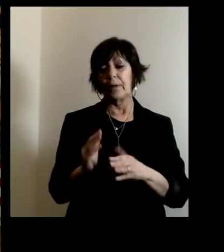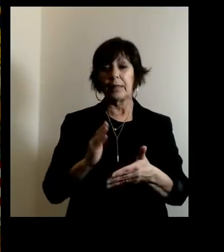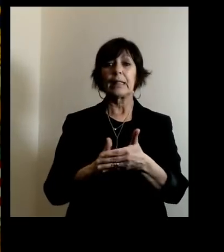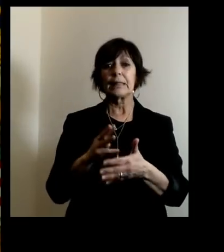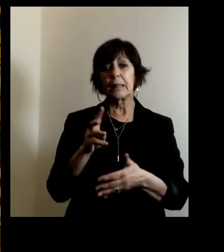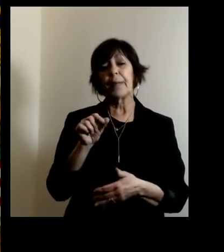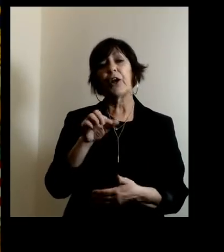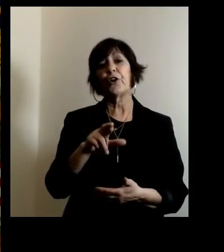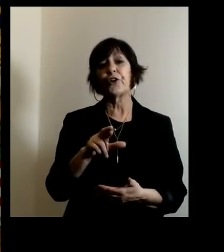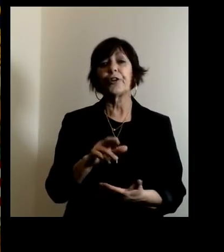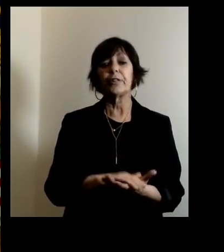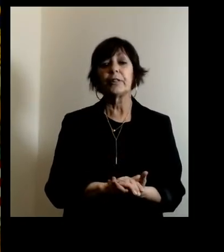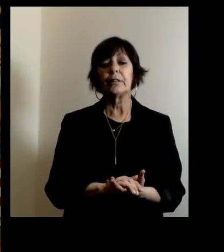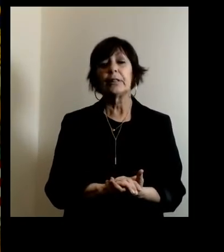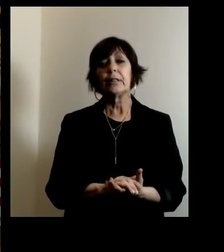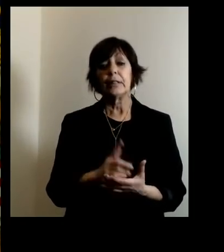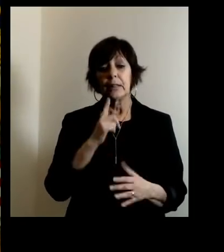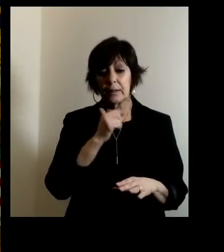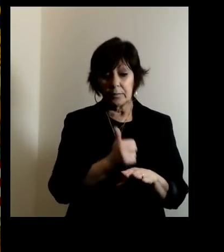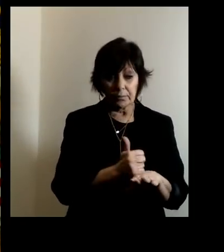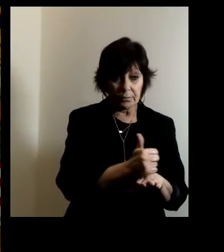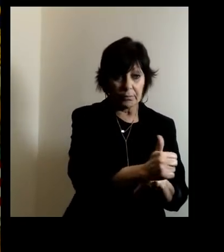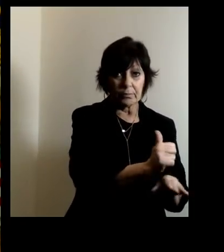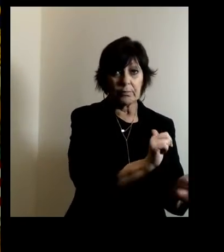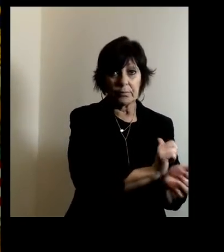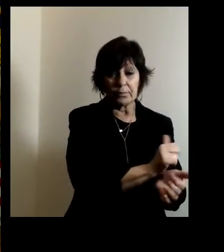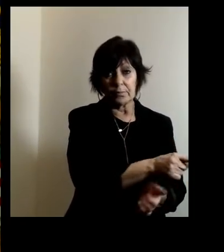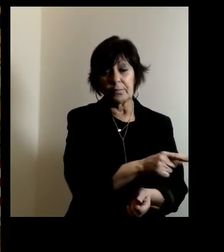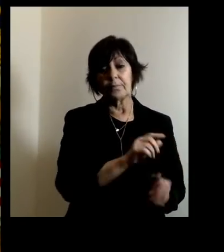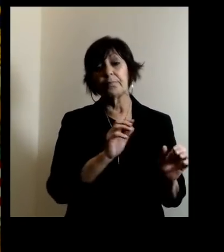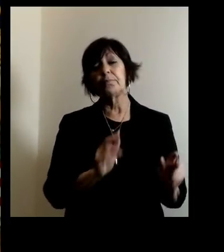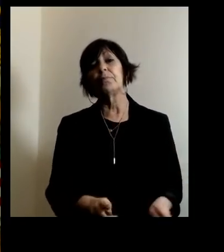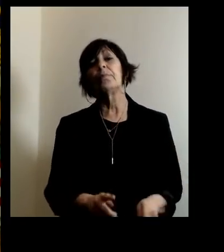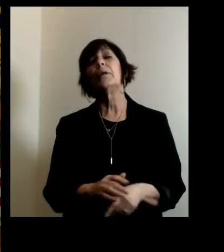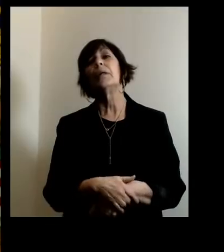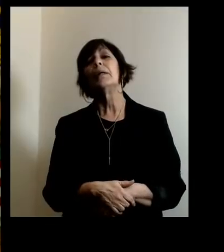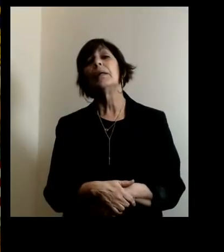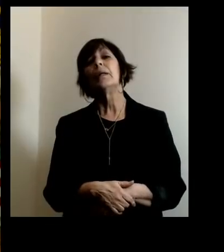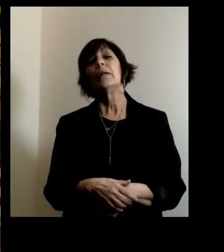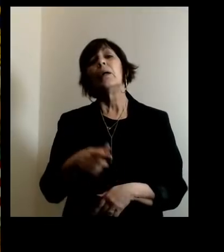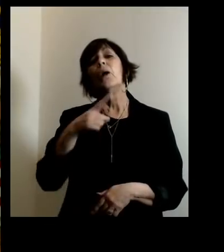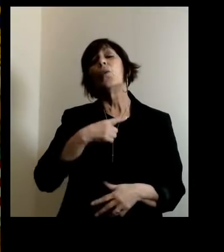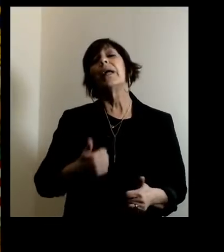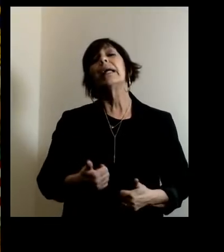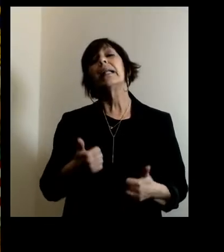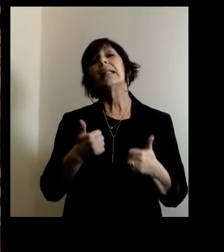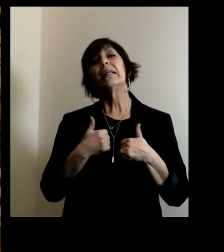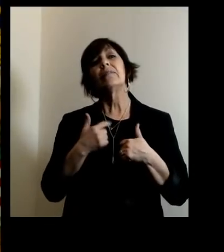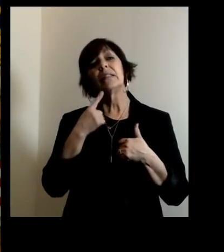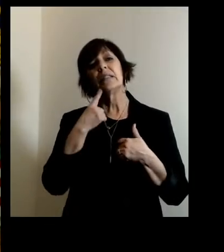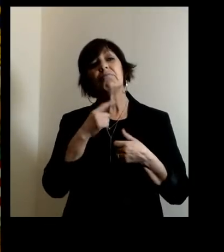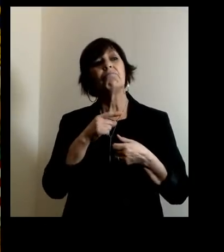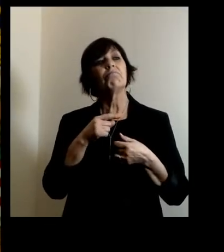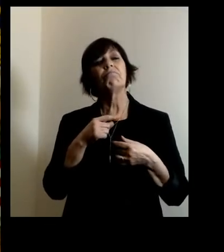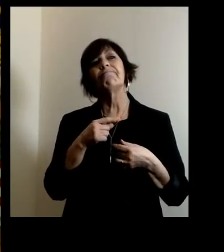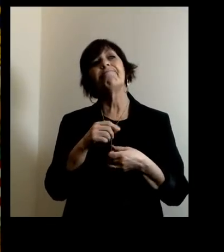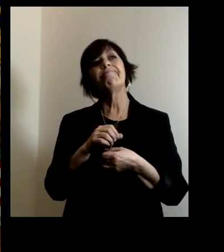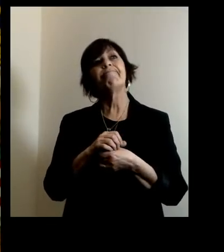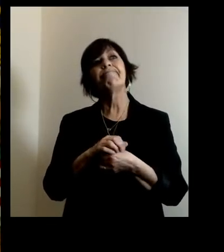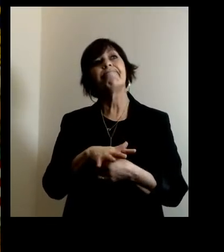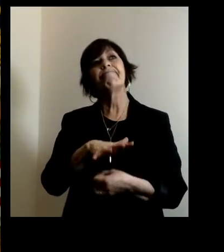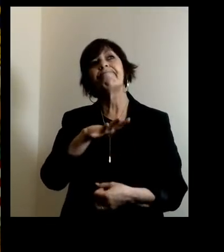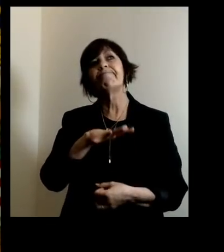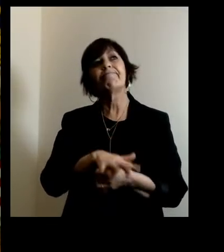mayor, such that a charge was made against an individual. We live in very heated times.